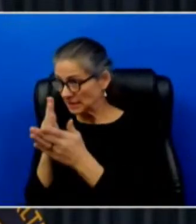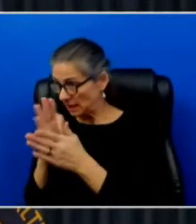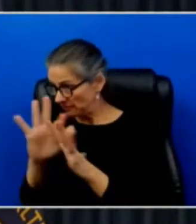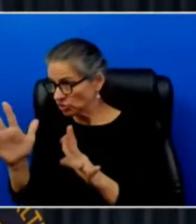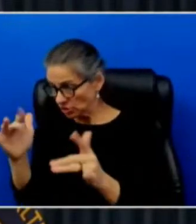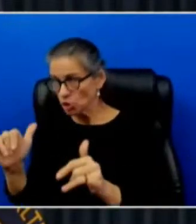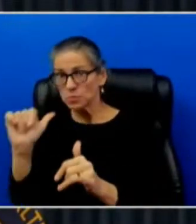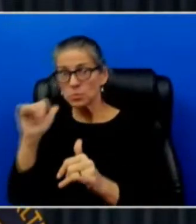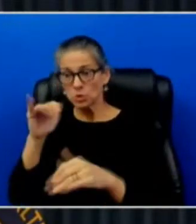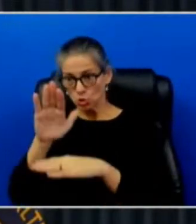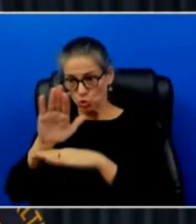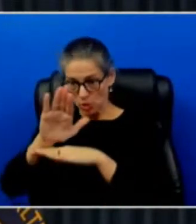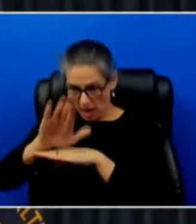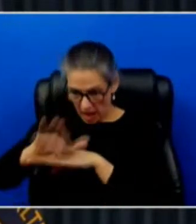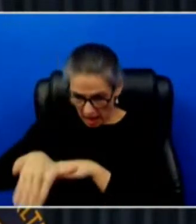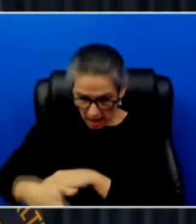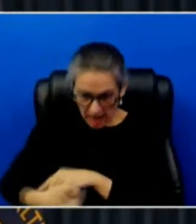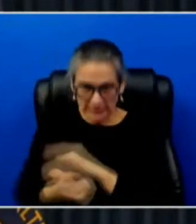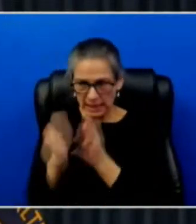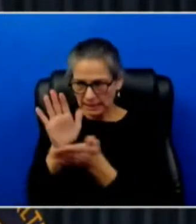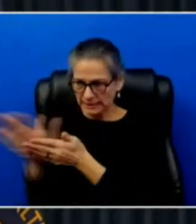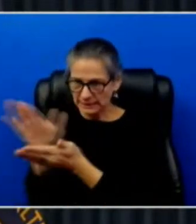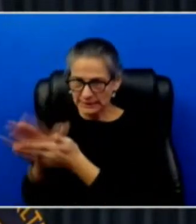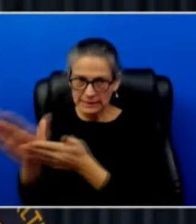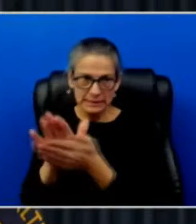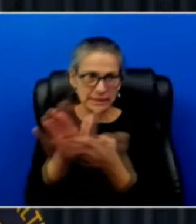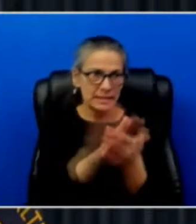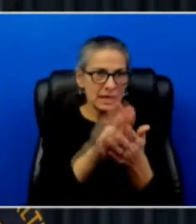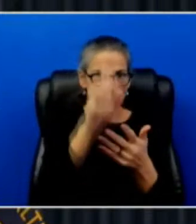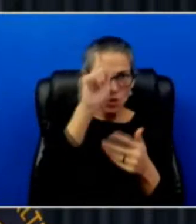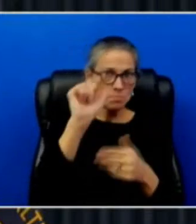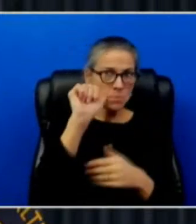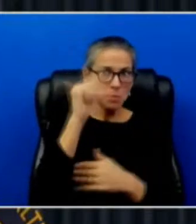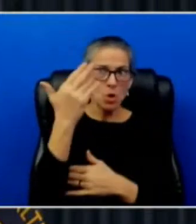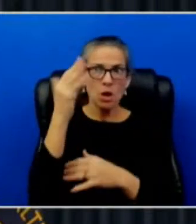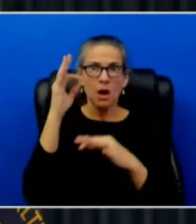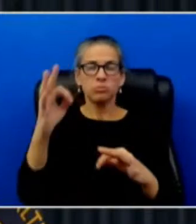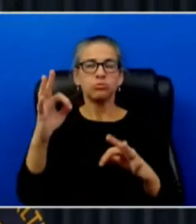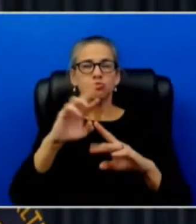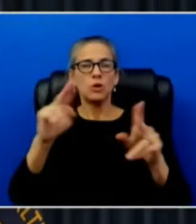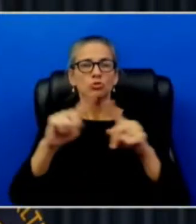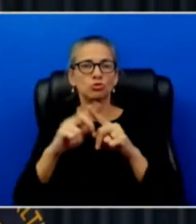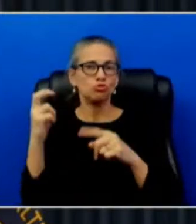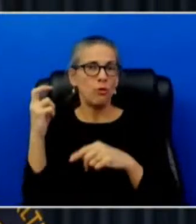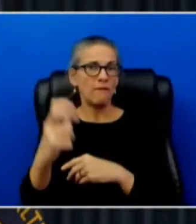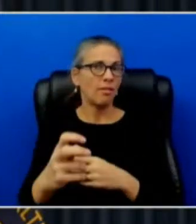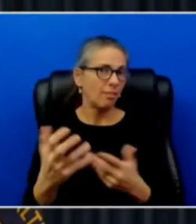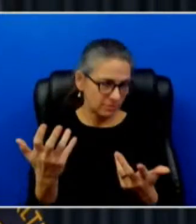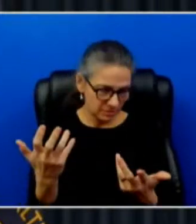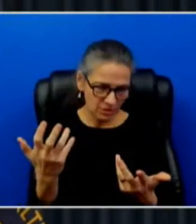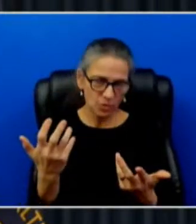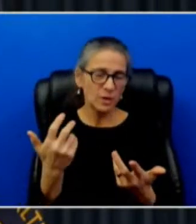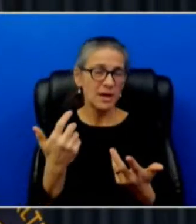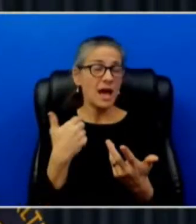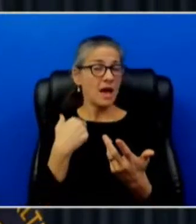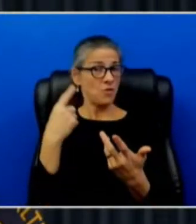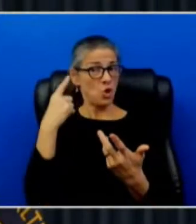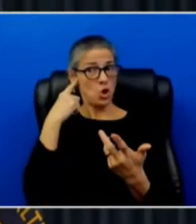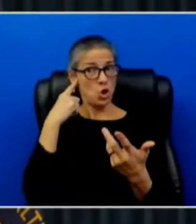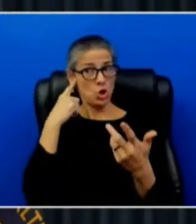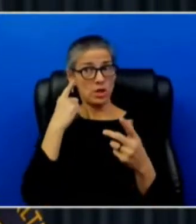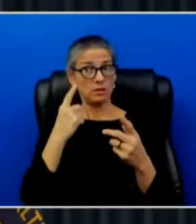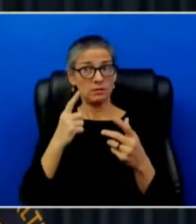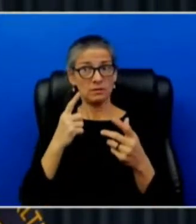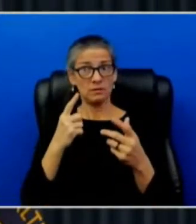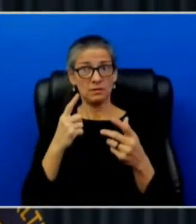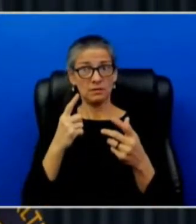tomorrow is going to be a lot better to travel. So I have not heard of any changes. I've provided information to